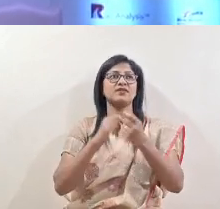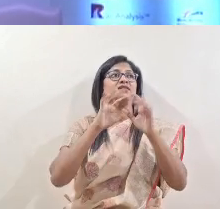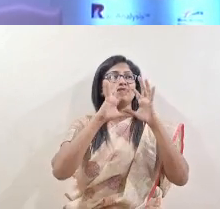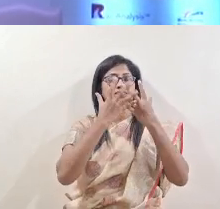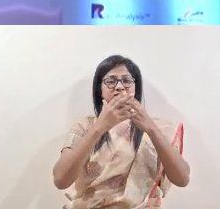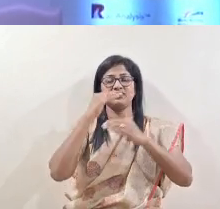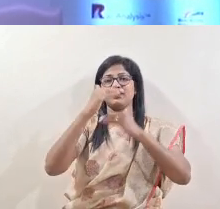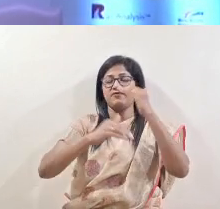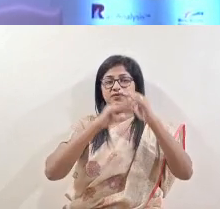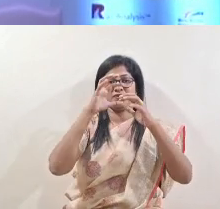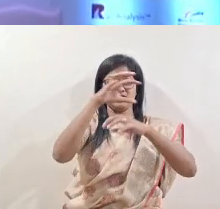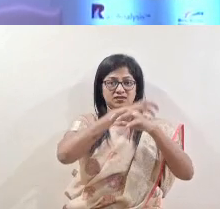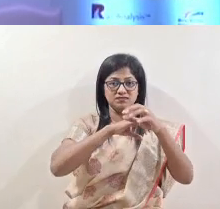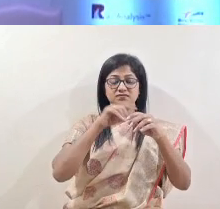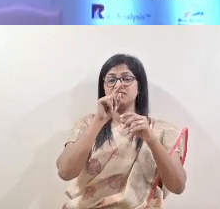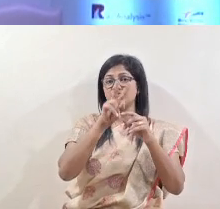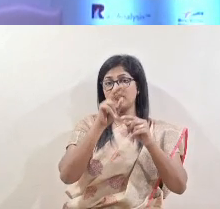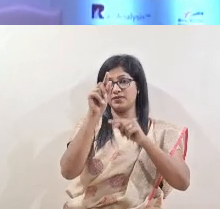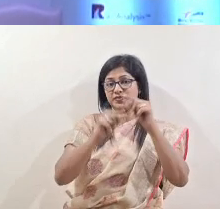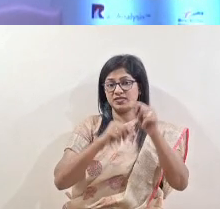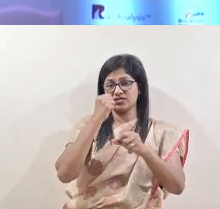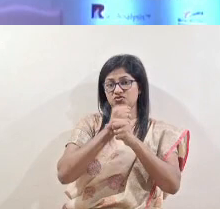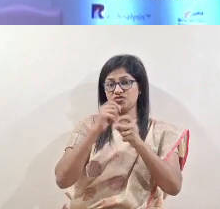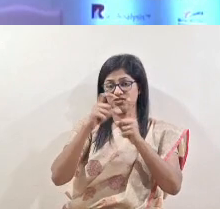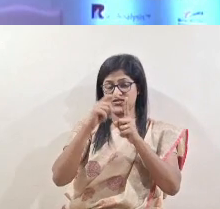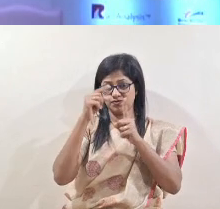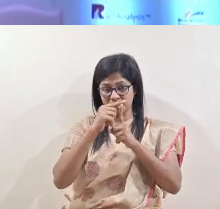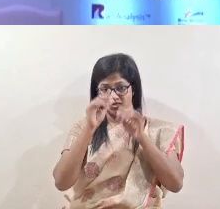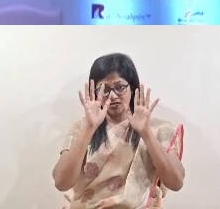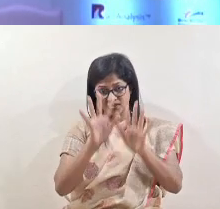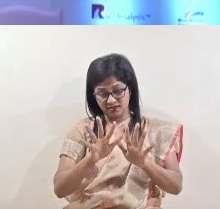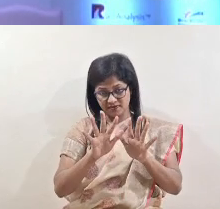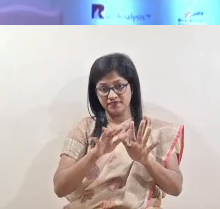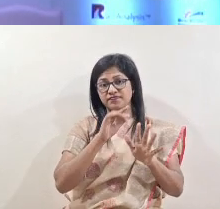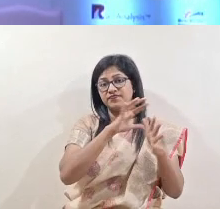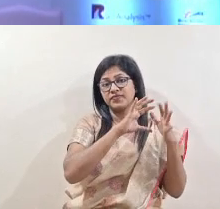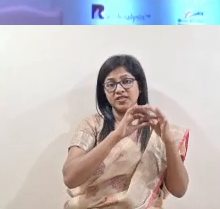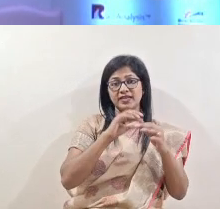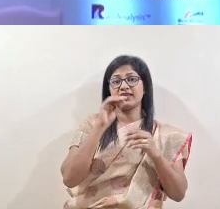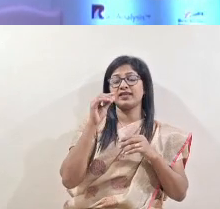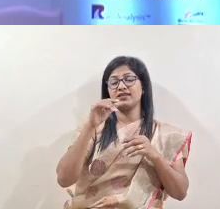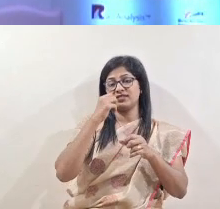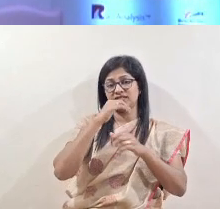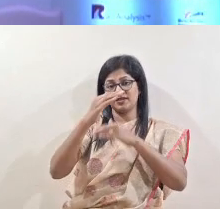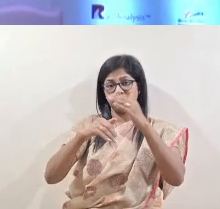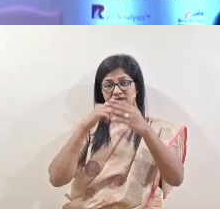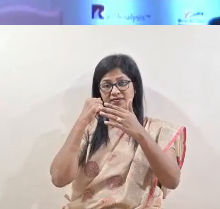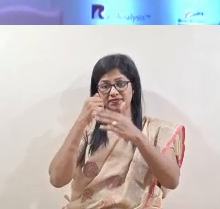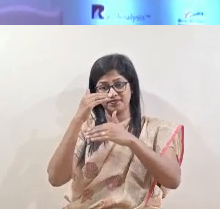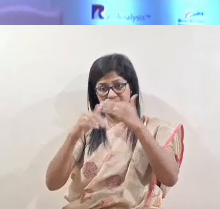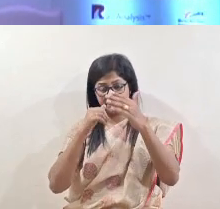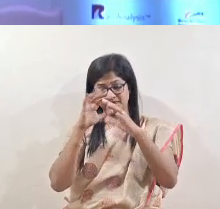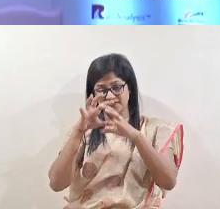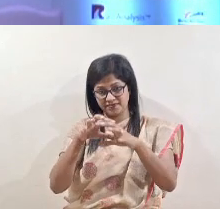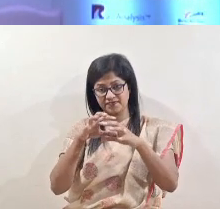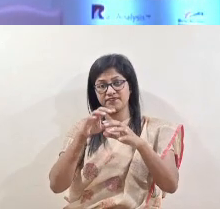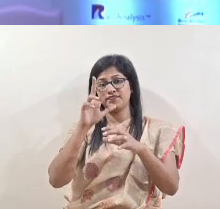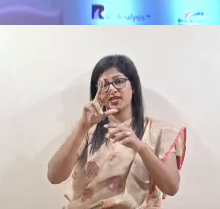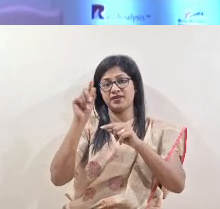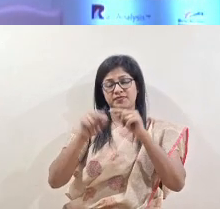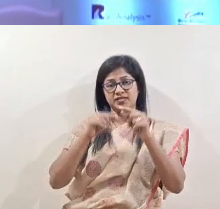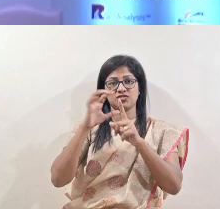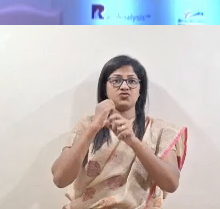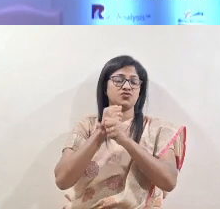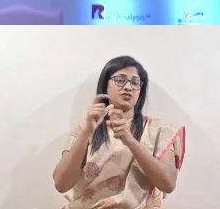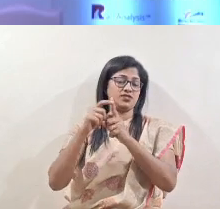it contributes up to 12% of the GDP, and in the developing countries, it contributes up to 8% of the GDP. Talking about the India,